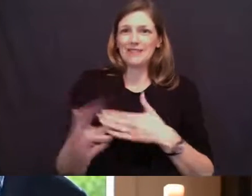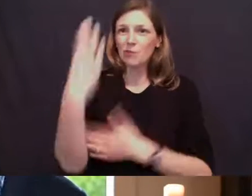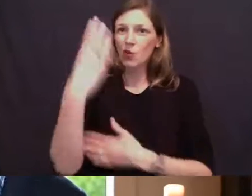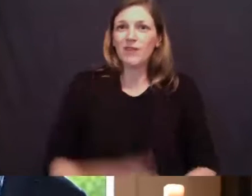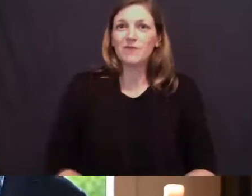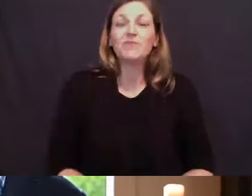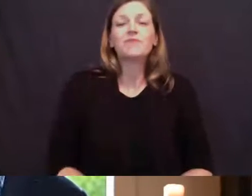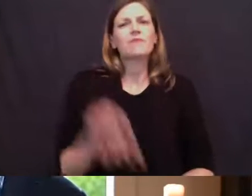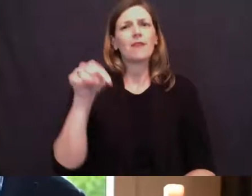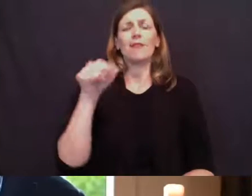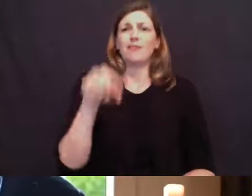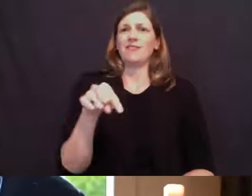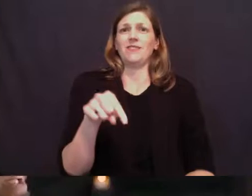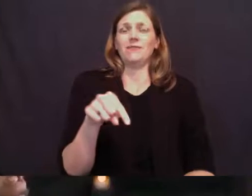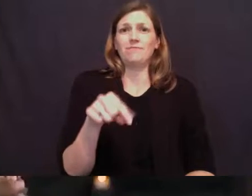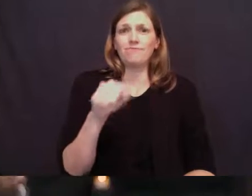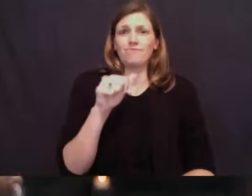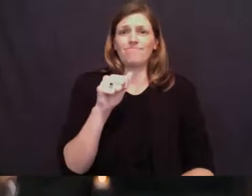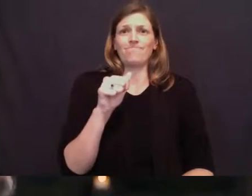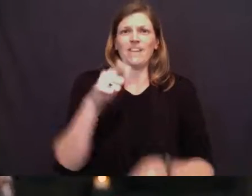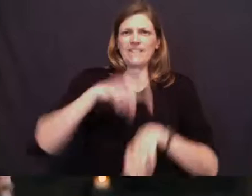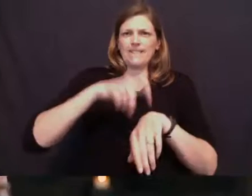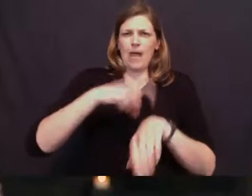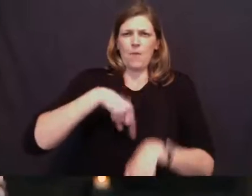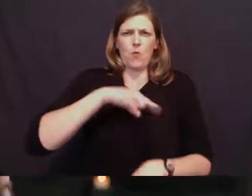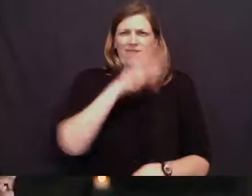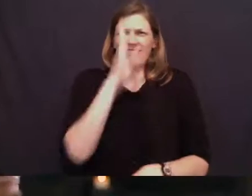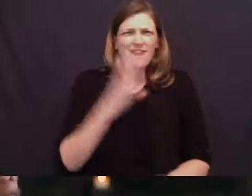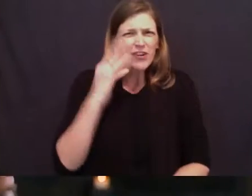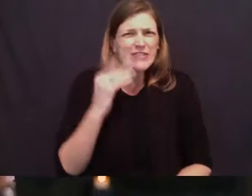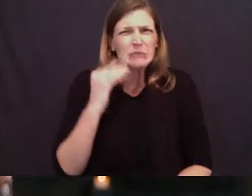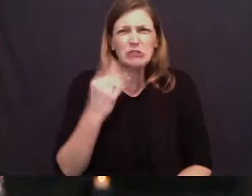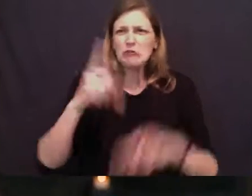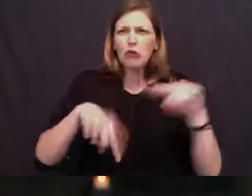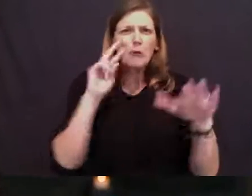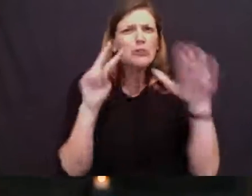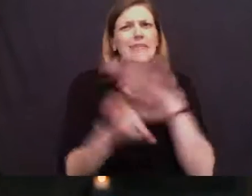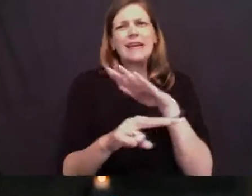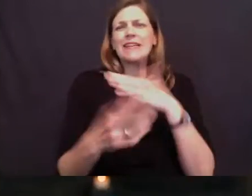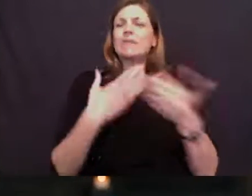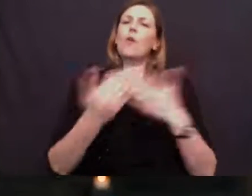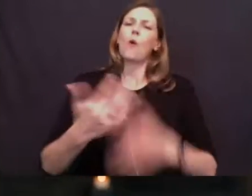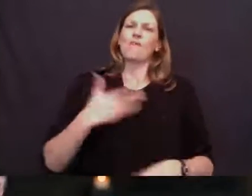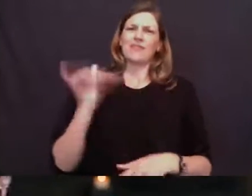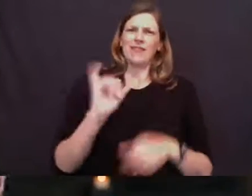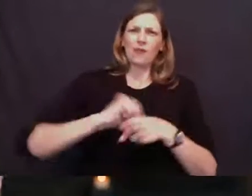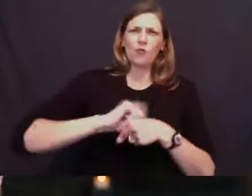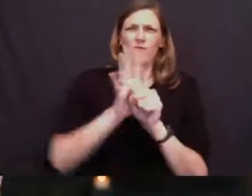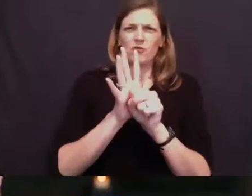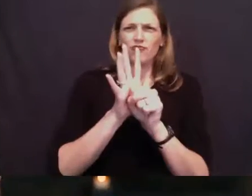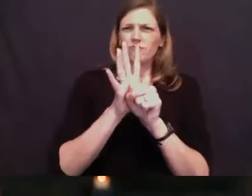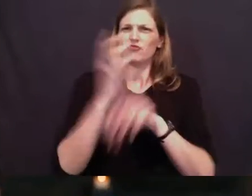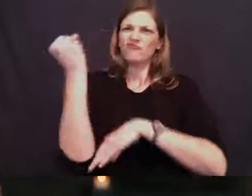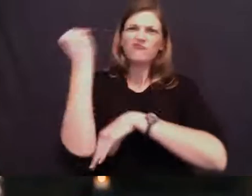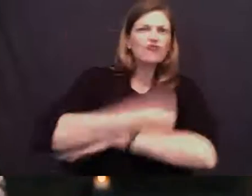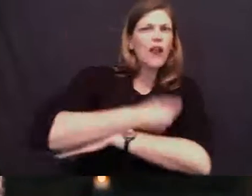This is an unprecedented time. Even though it feels like and it seems like the coronavirus has just shut down the whole